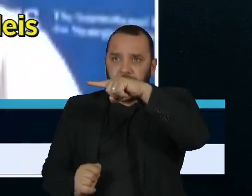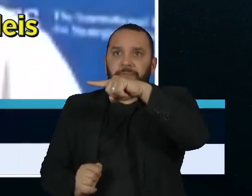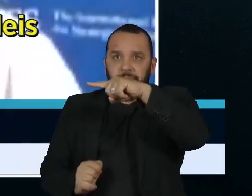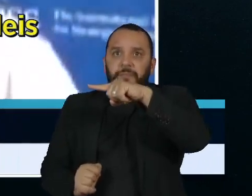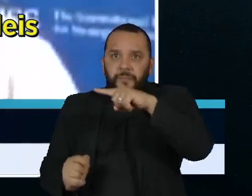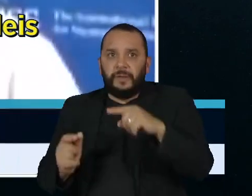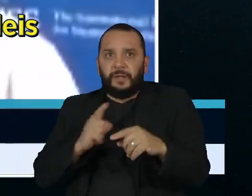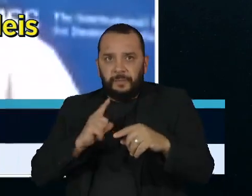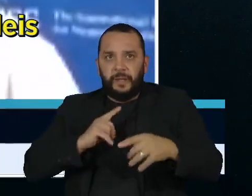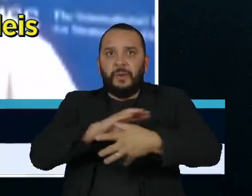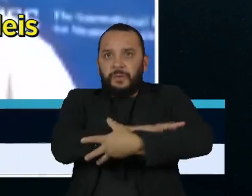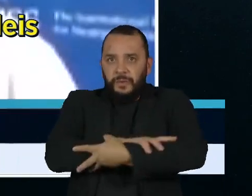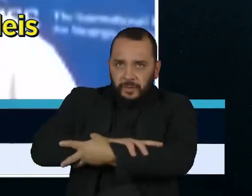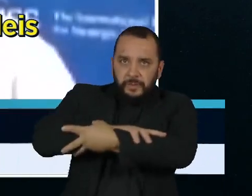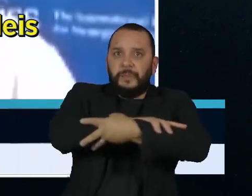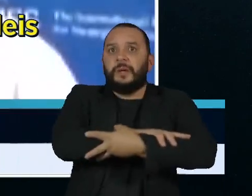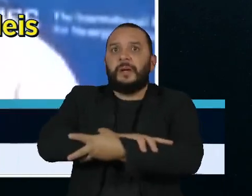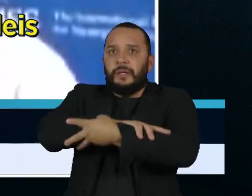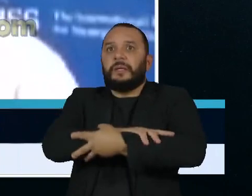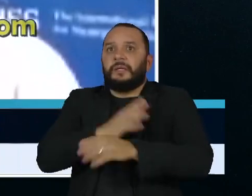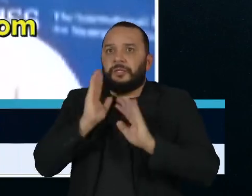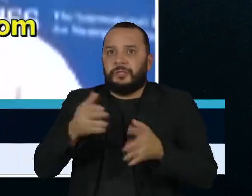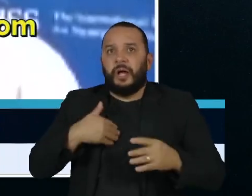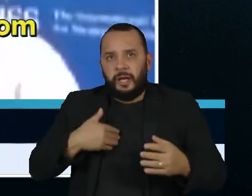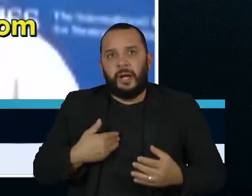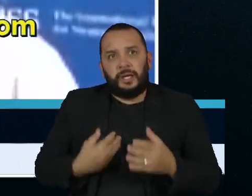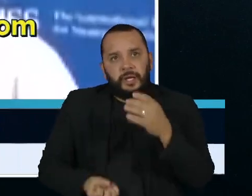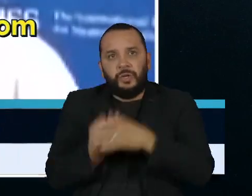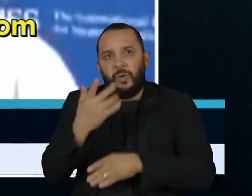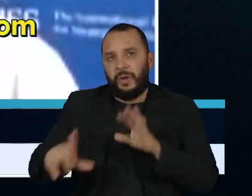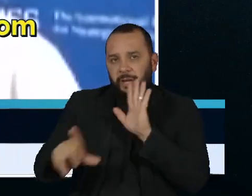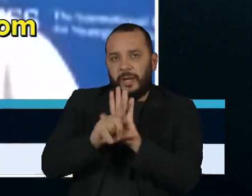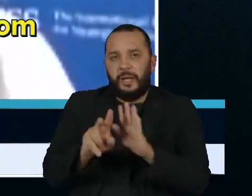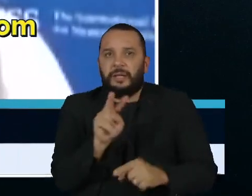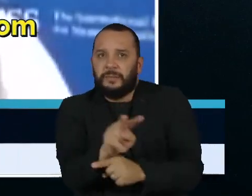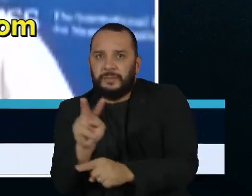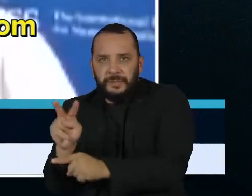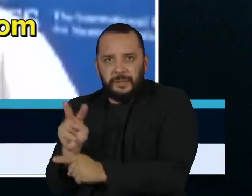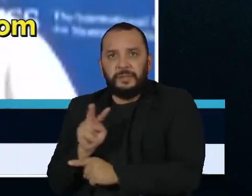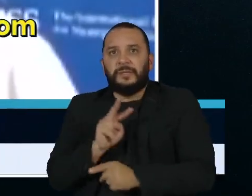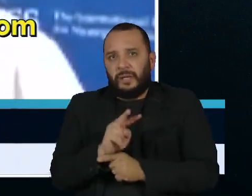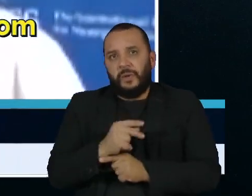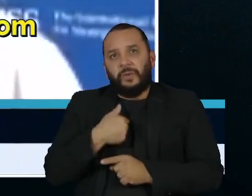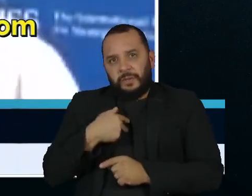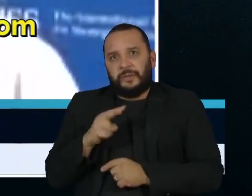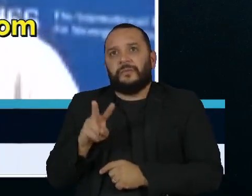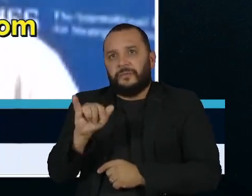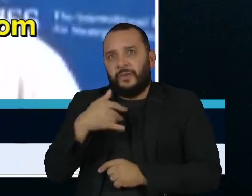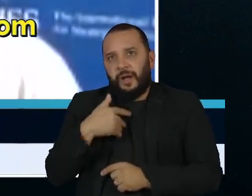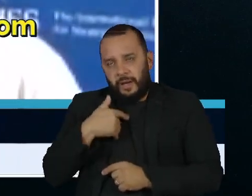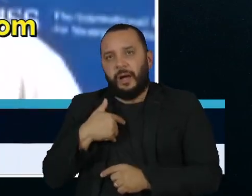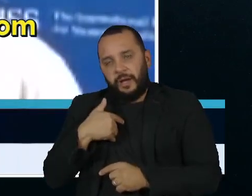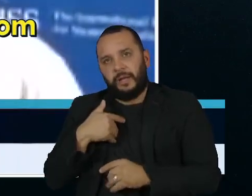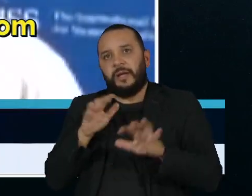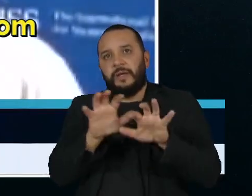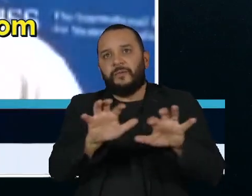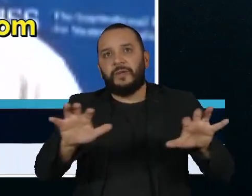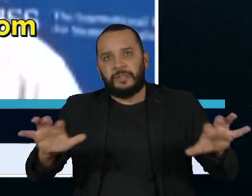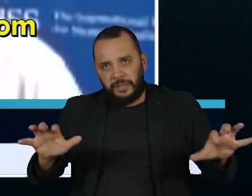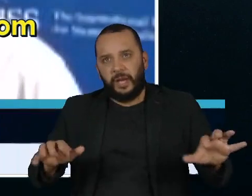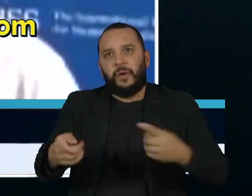already implementing environmental laws that directly affect the trade